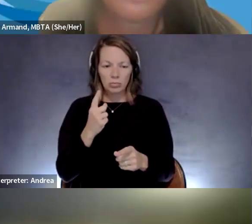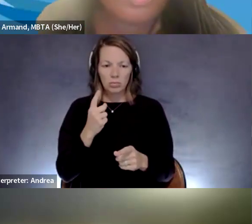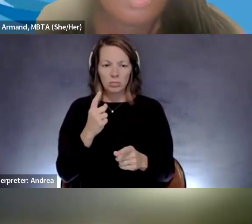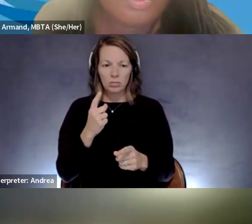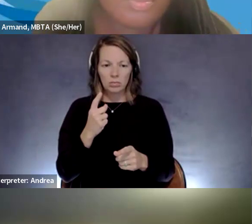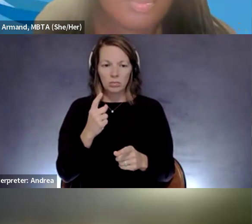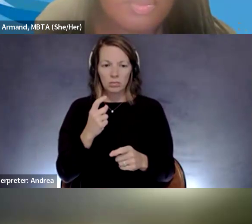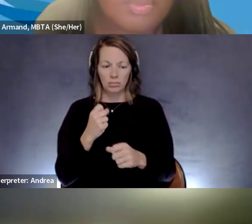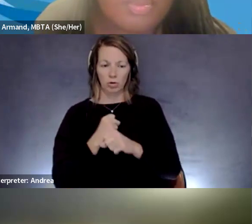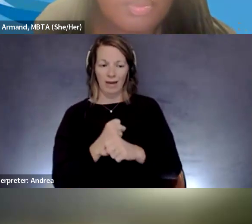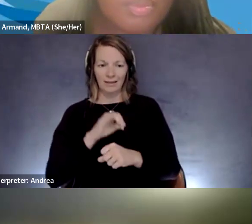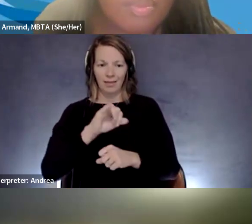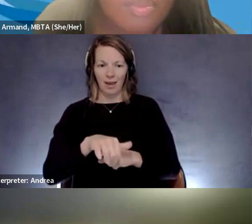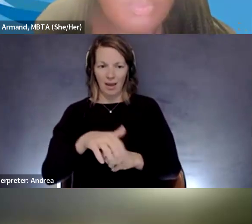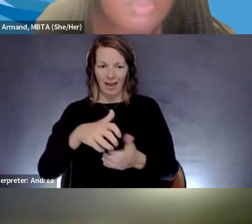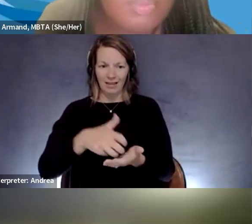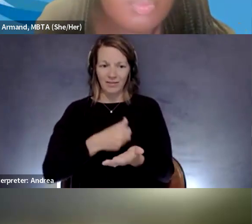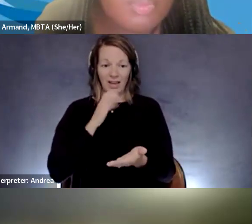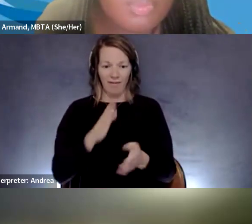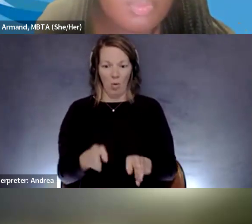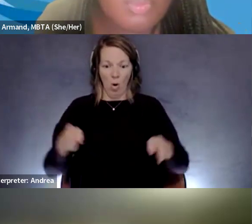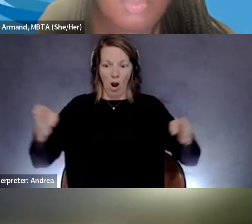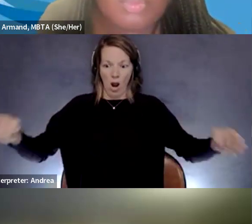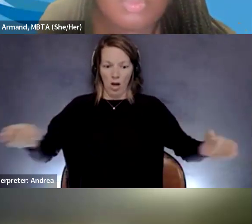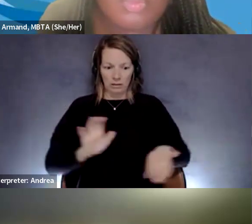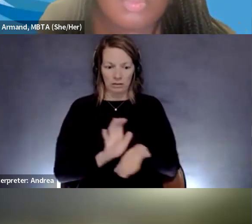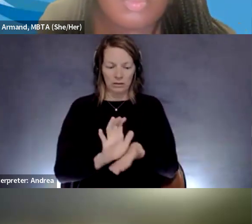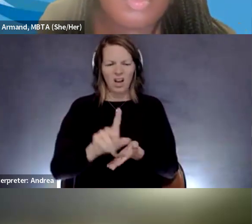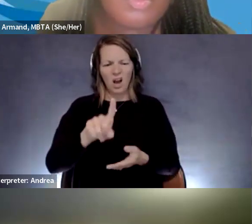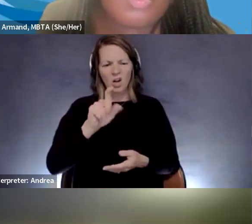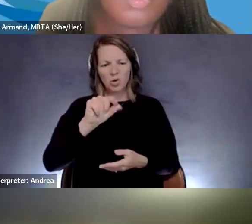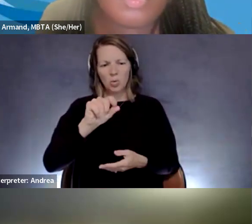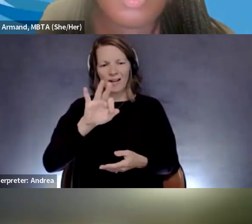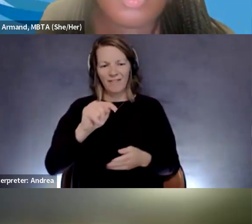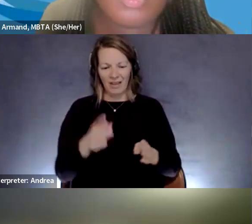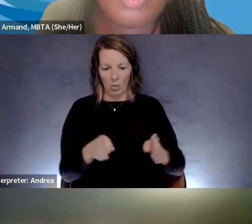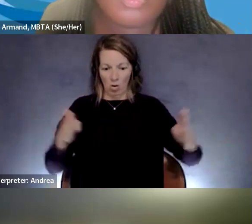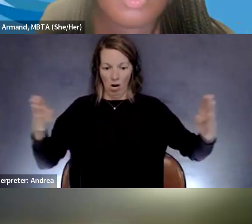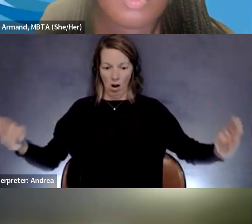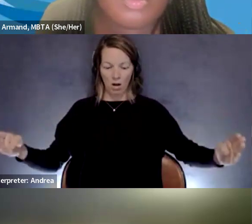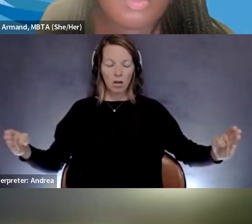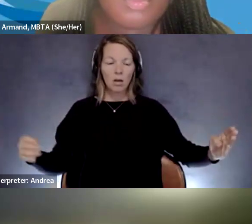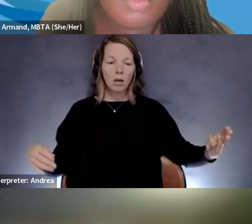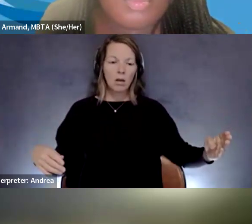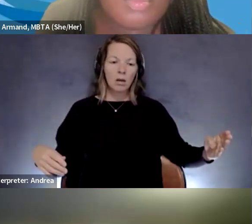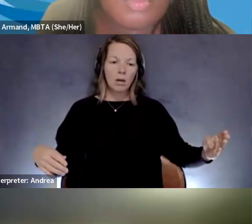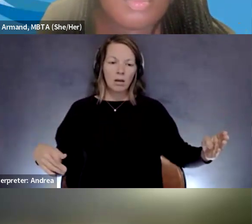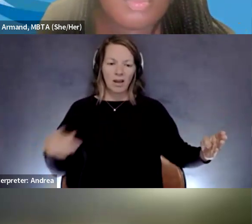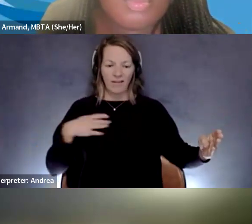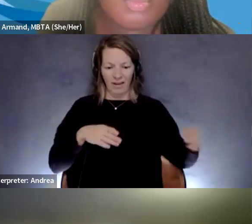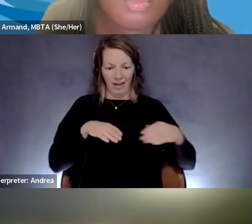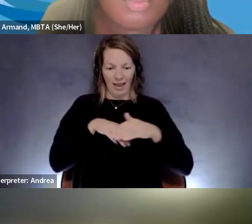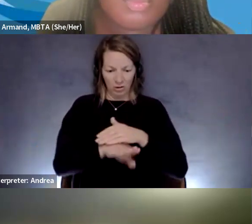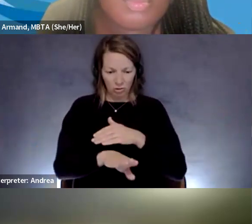we have a very wide excavation. It gets up to nearly 120 feet wide, just because we have an entrance and